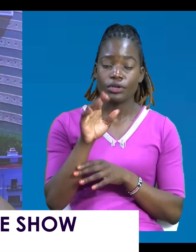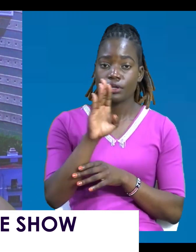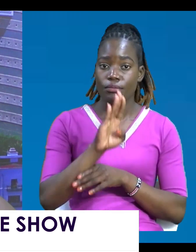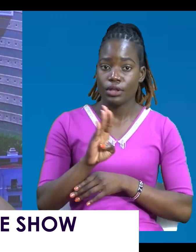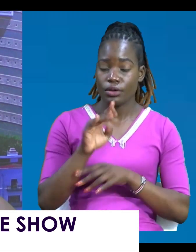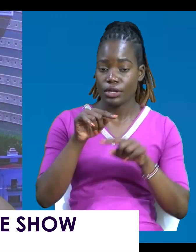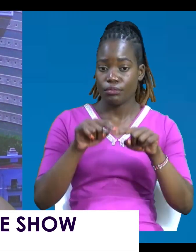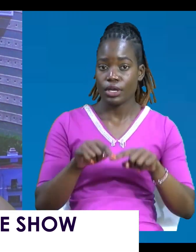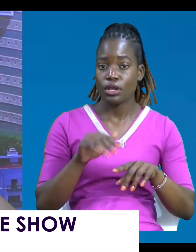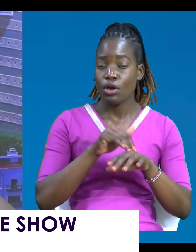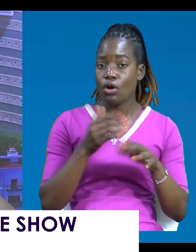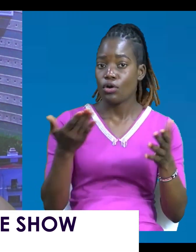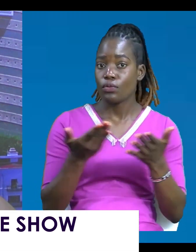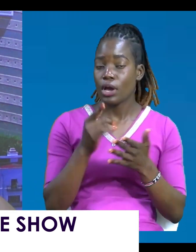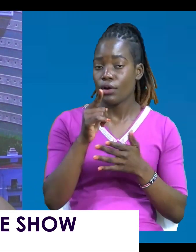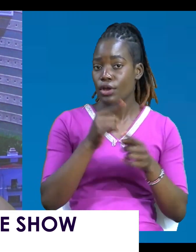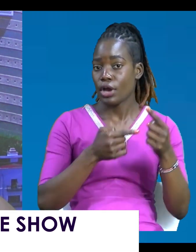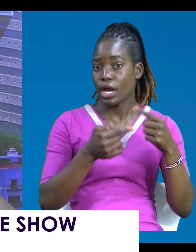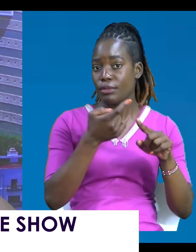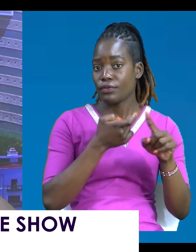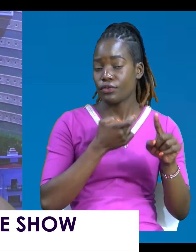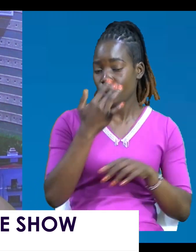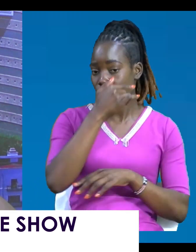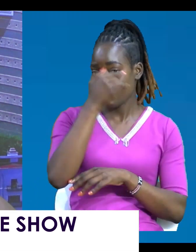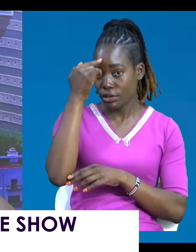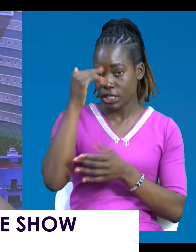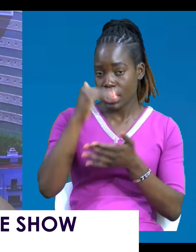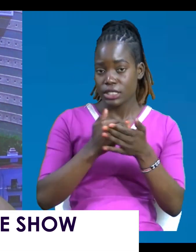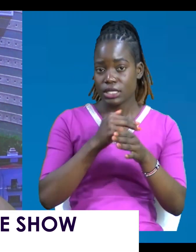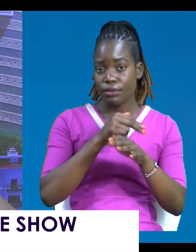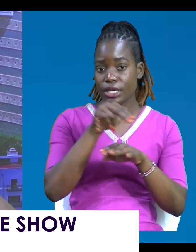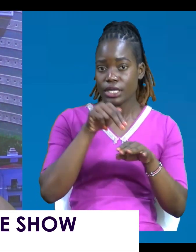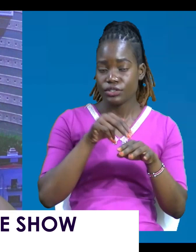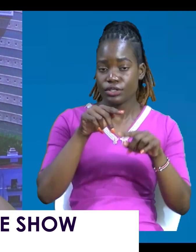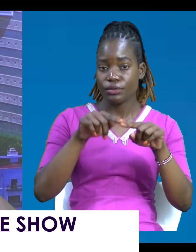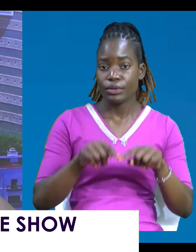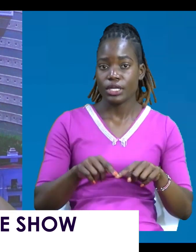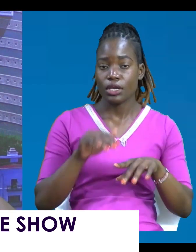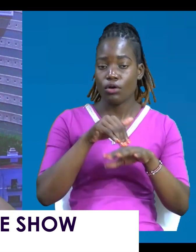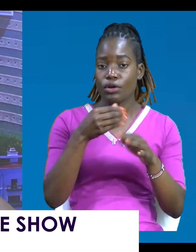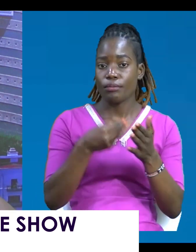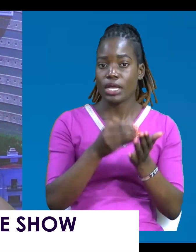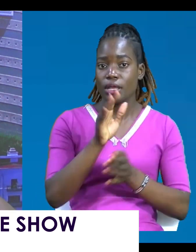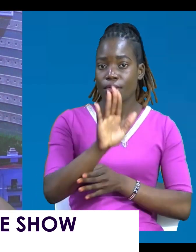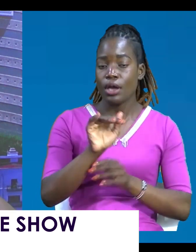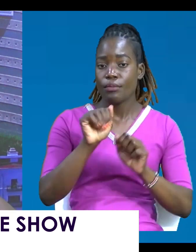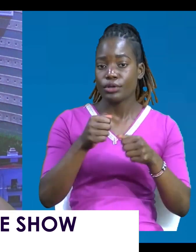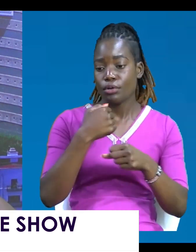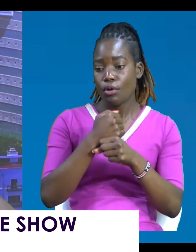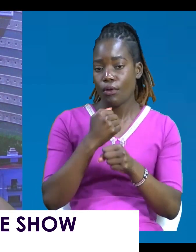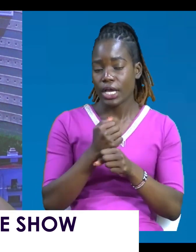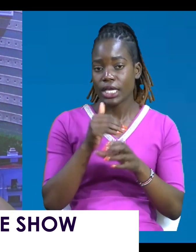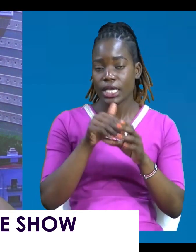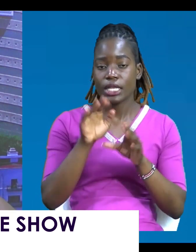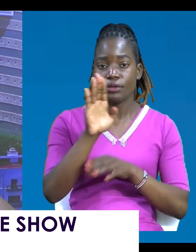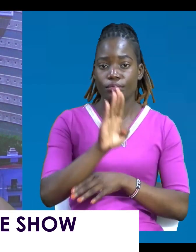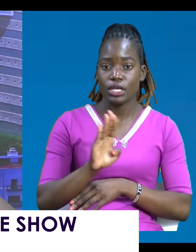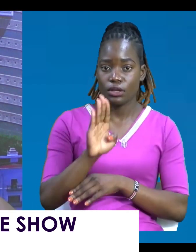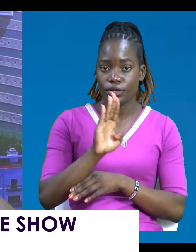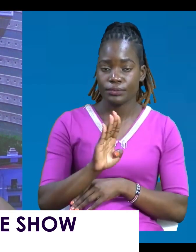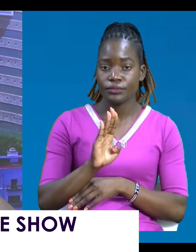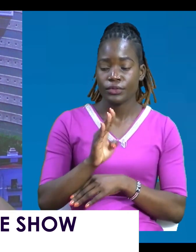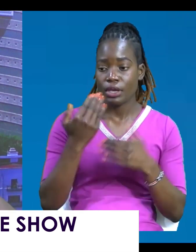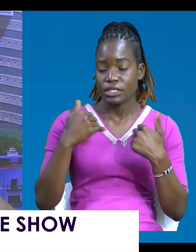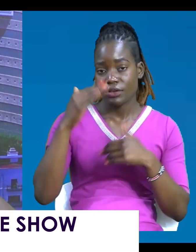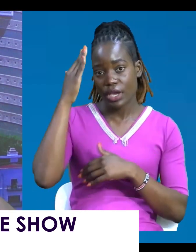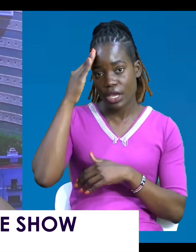billions, depending on where you're coming from, because some nations, depending on your currency, you may be operating in billions. I